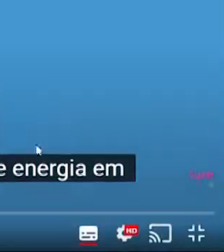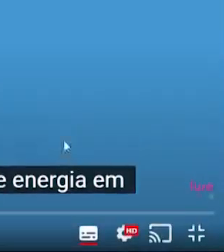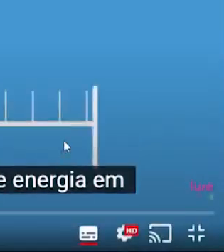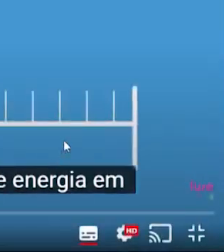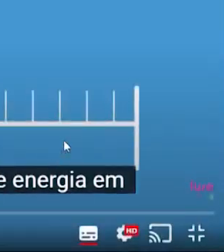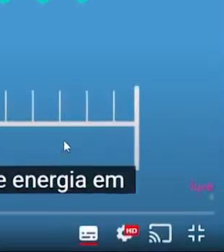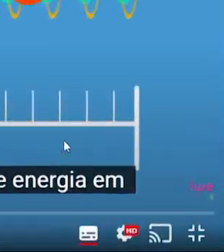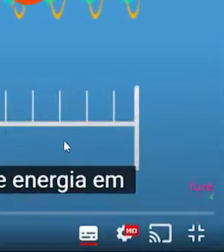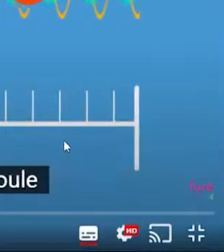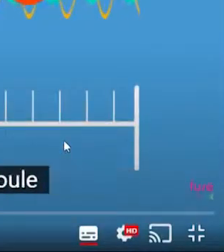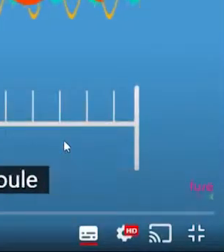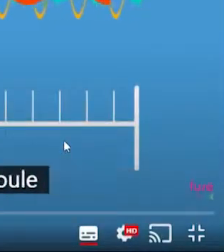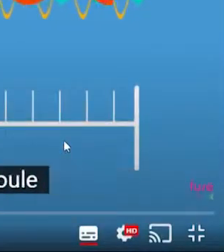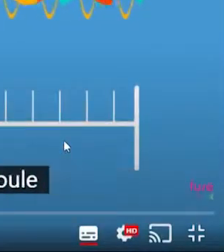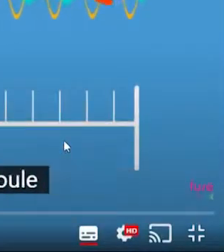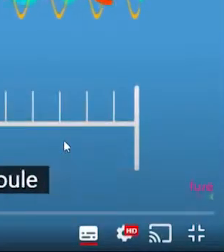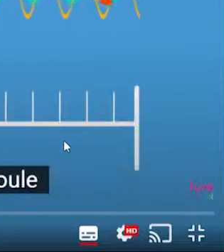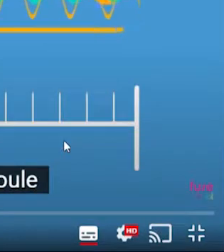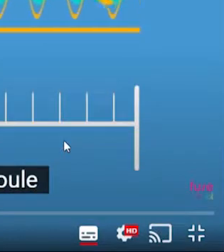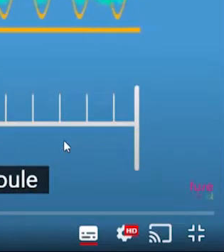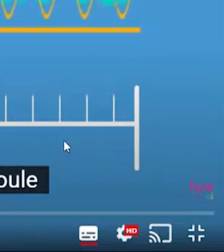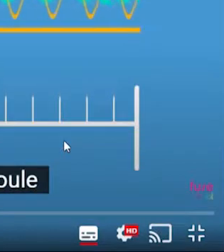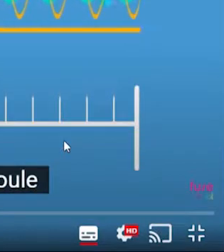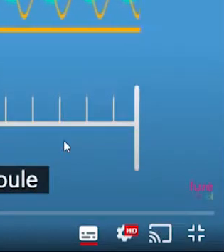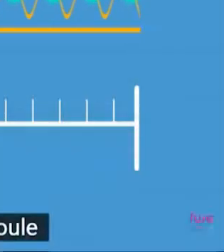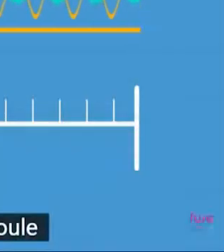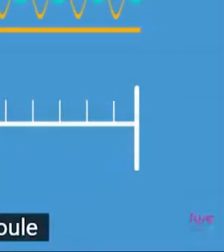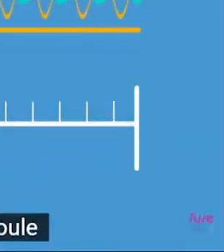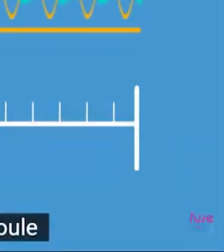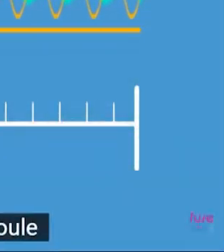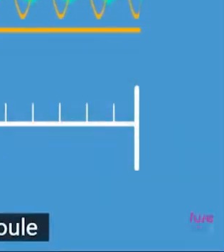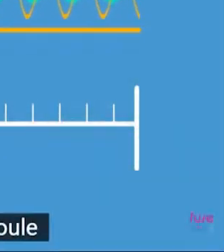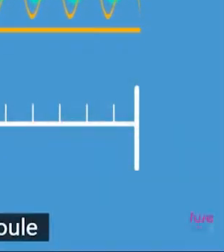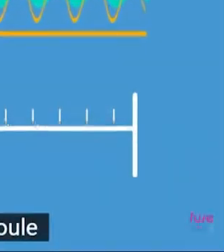look at measuring energy use in electrical appliances.